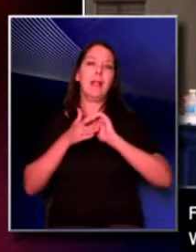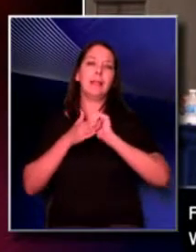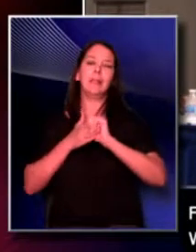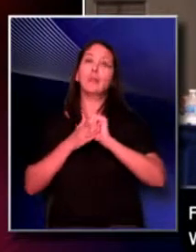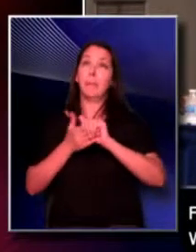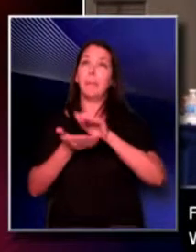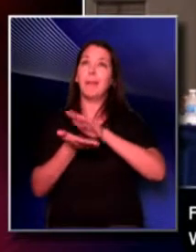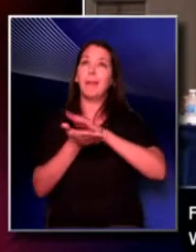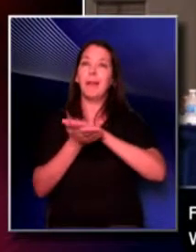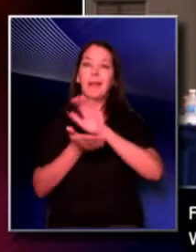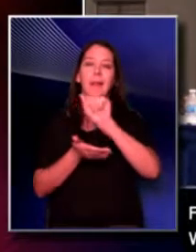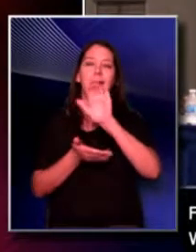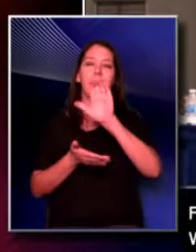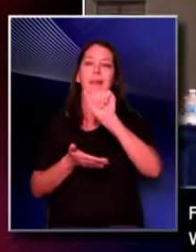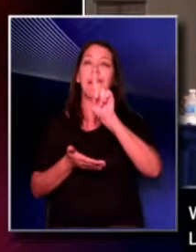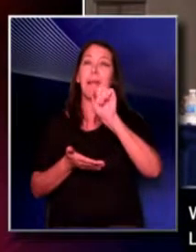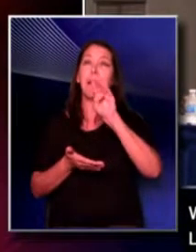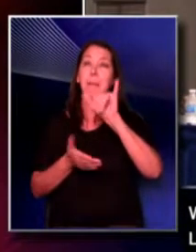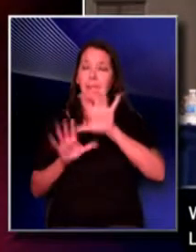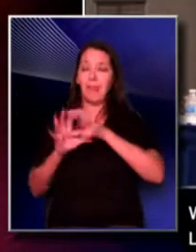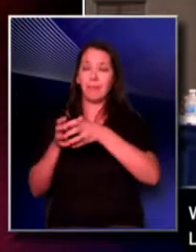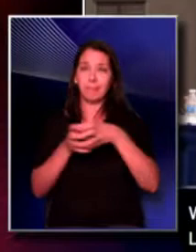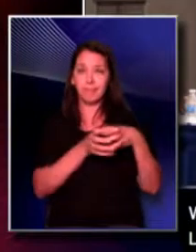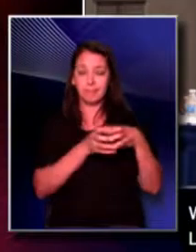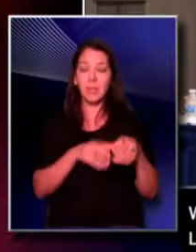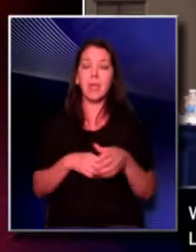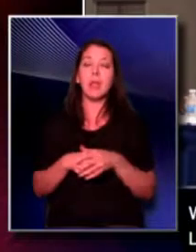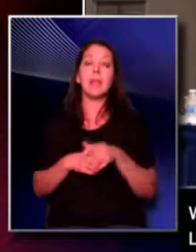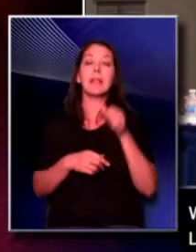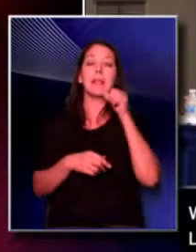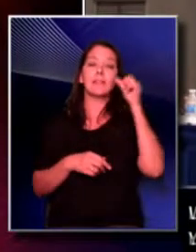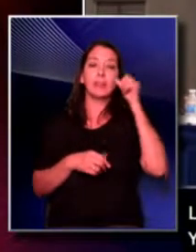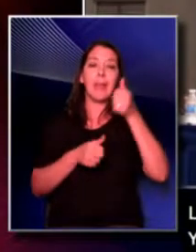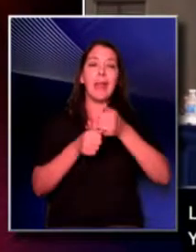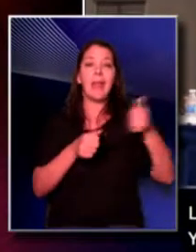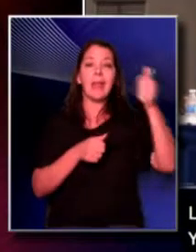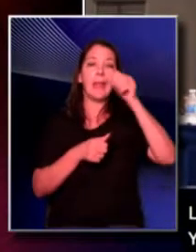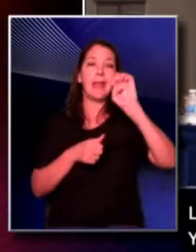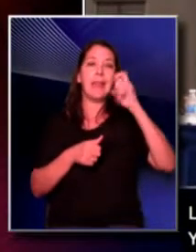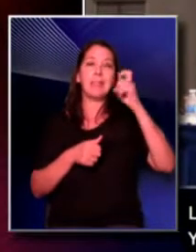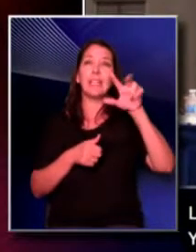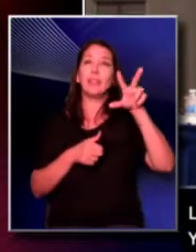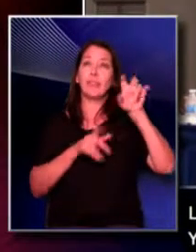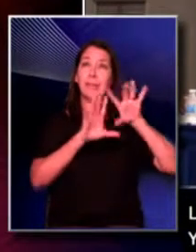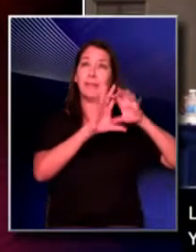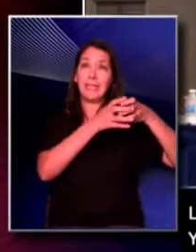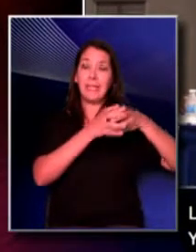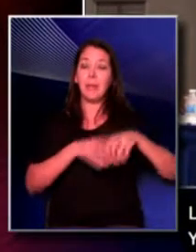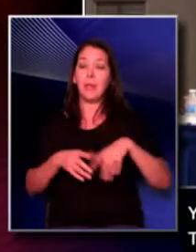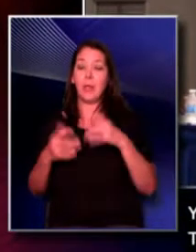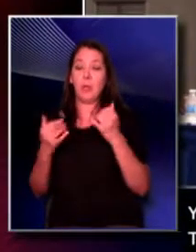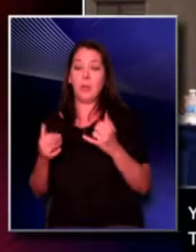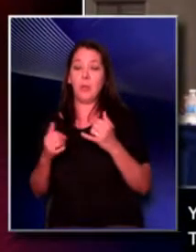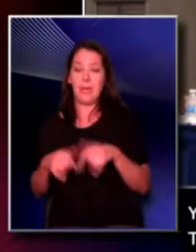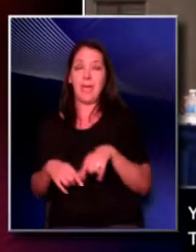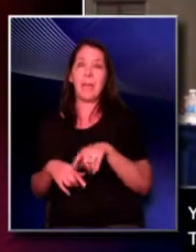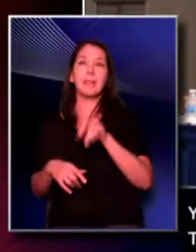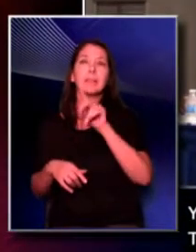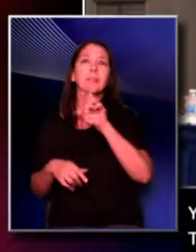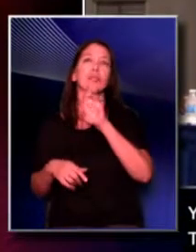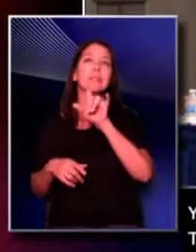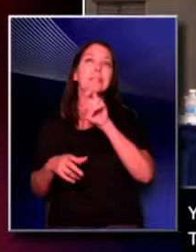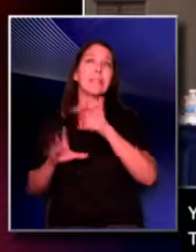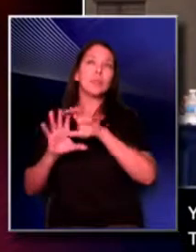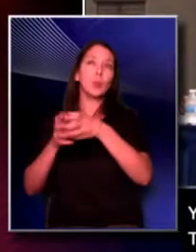Academy. Yesterday for the executive team, and today for Kristen's group, the principals and